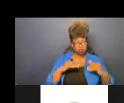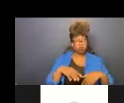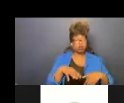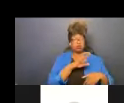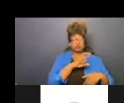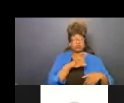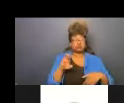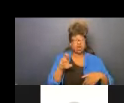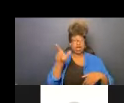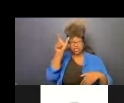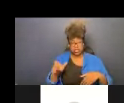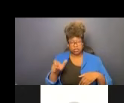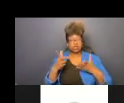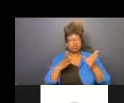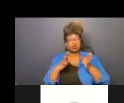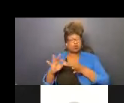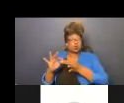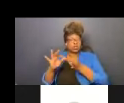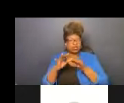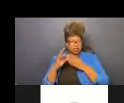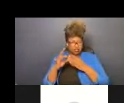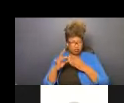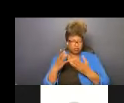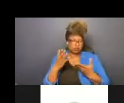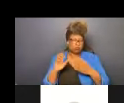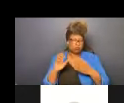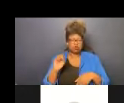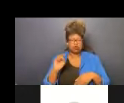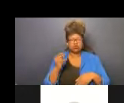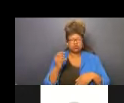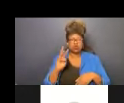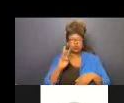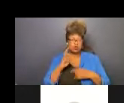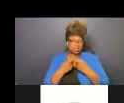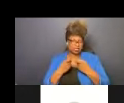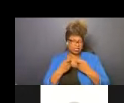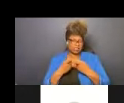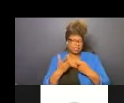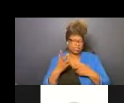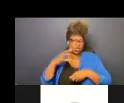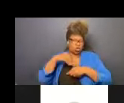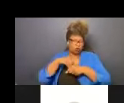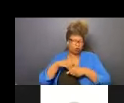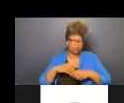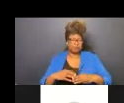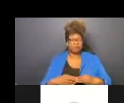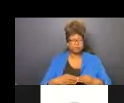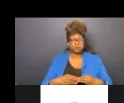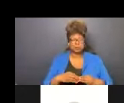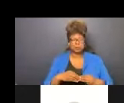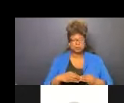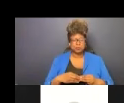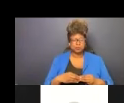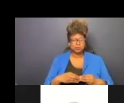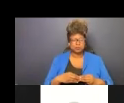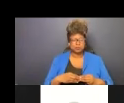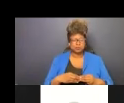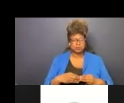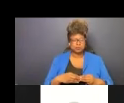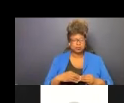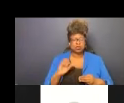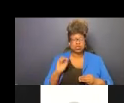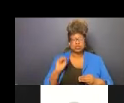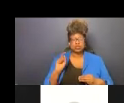coordinated leadership, perhaps a regional stormwater utility is appropriate here. So in addition to